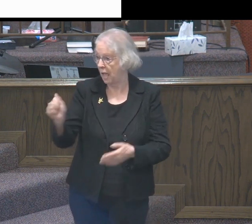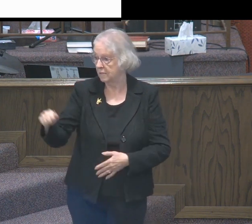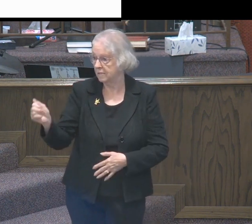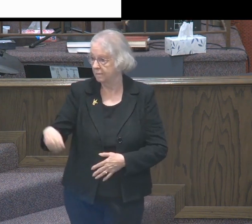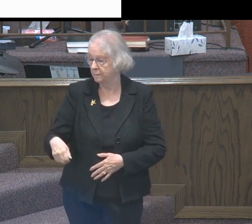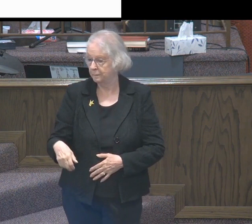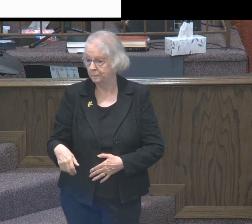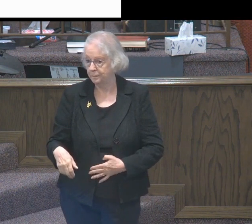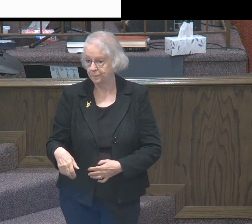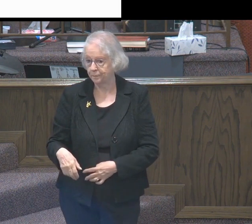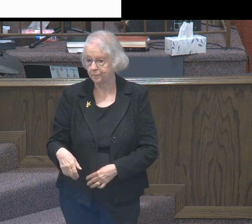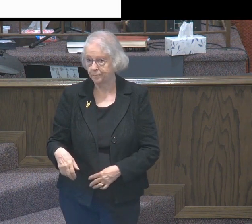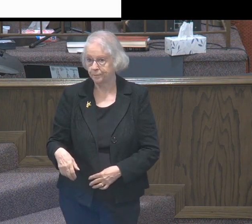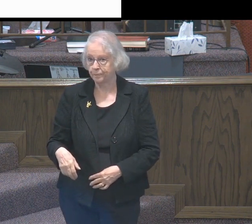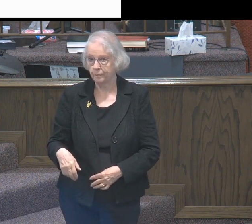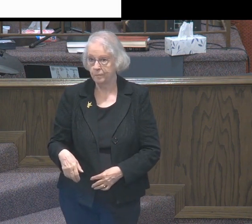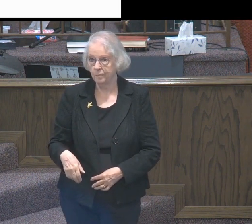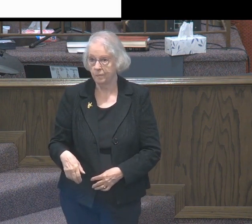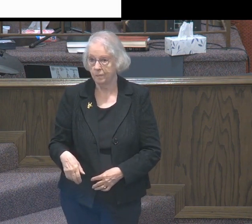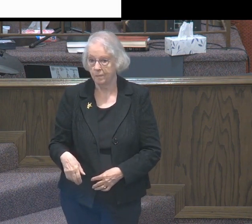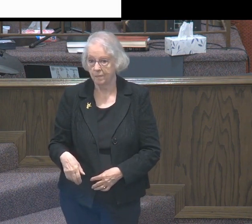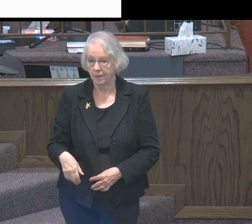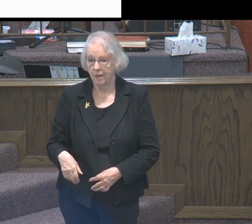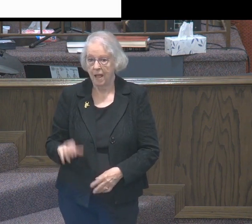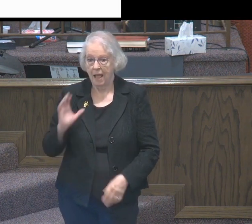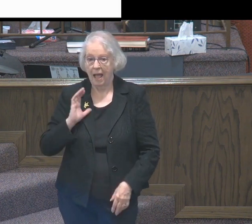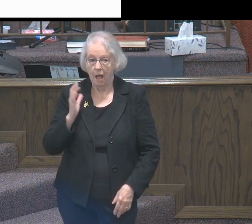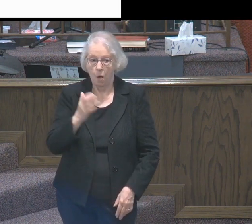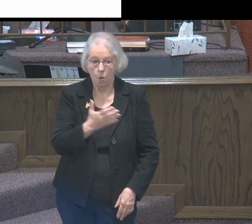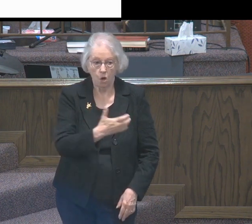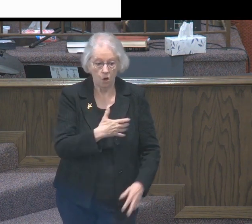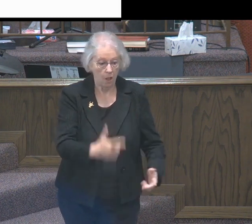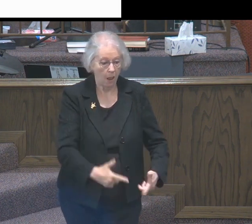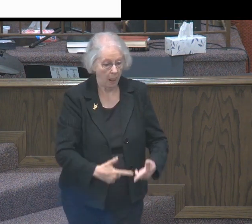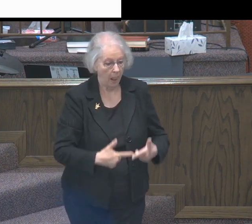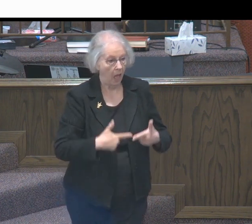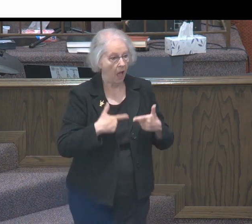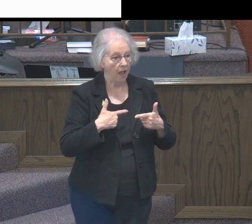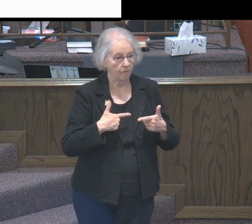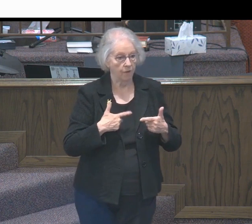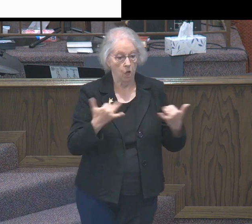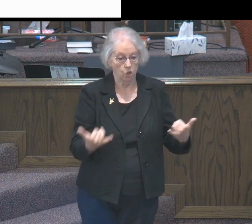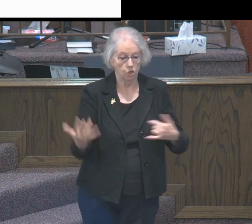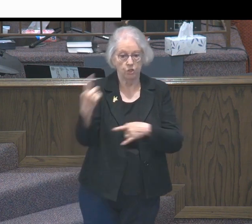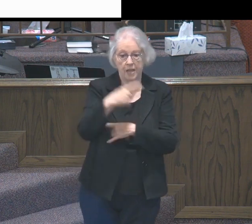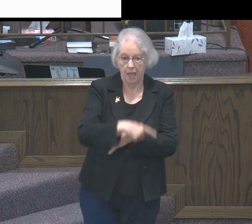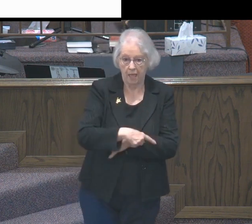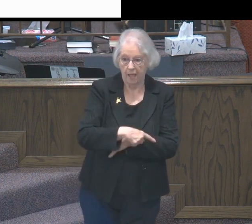and because today the culture says this particular thing is